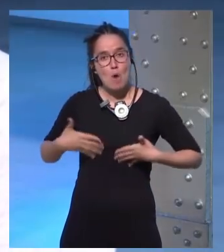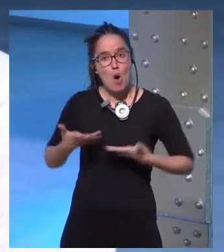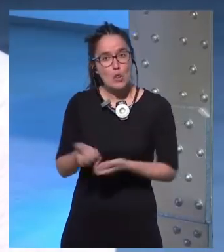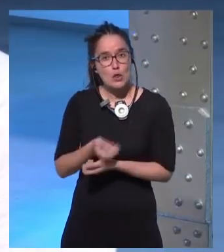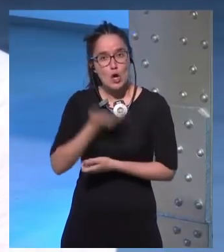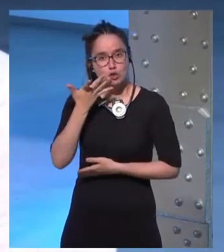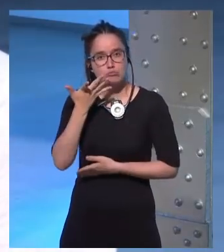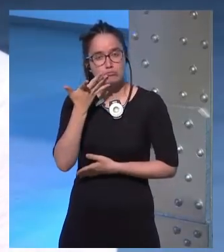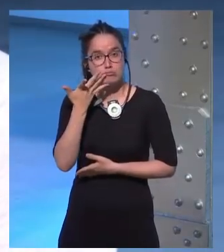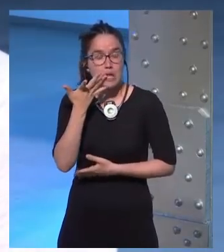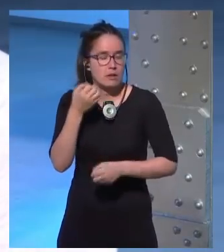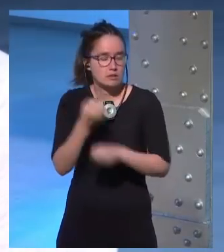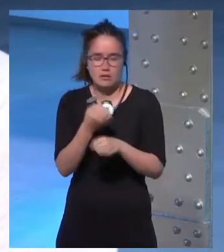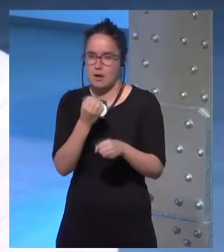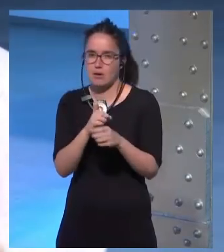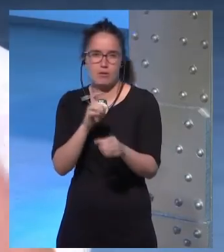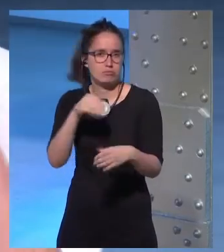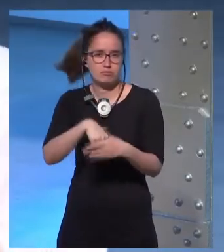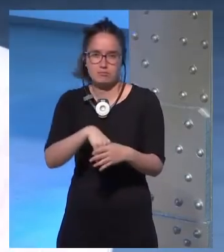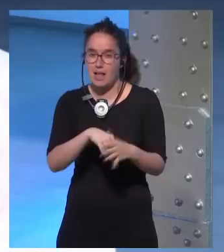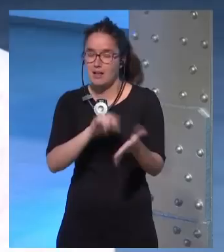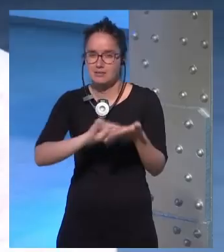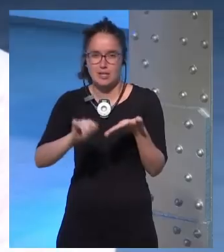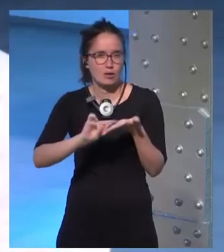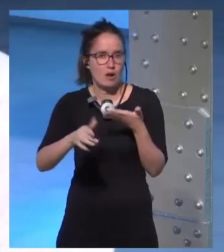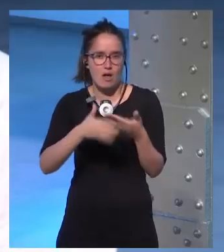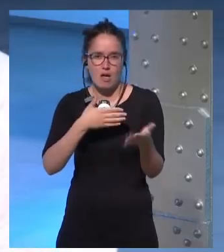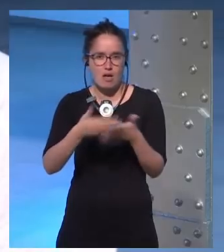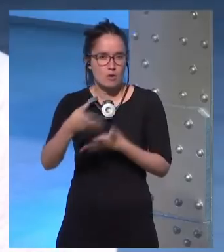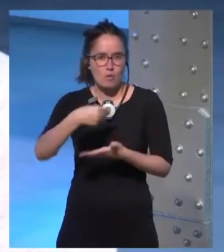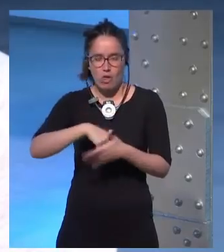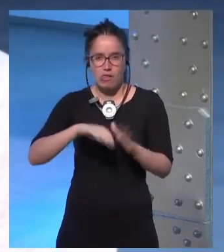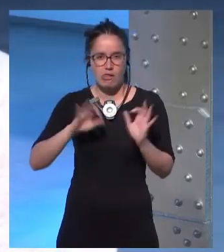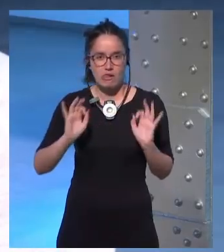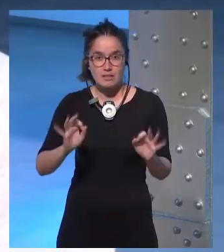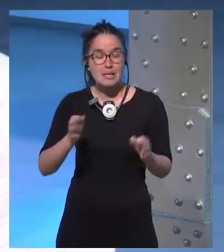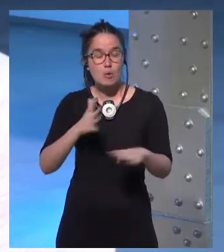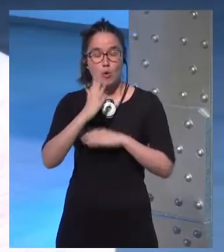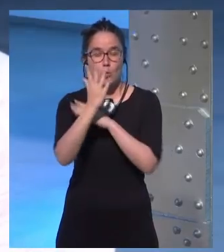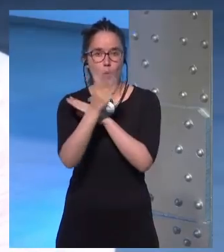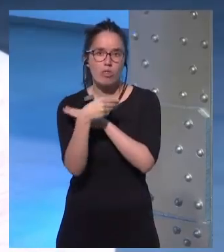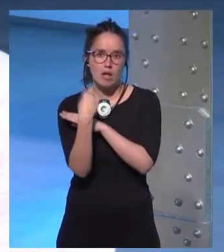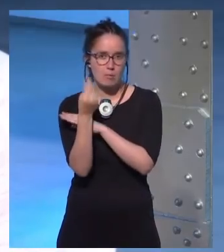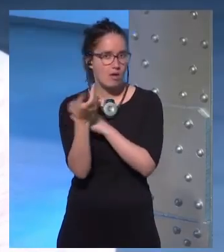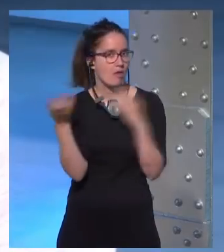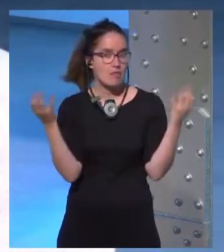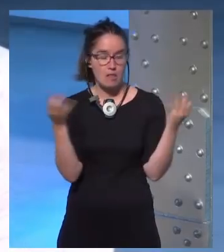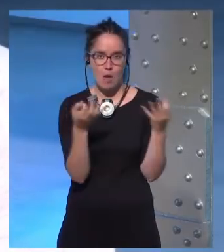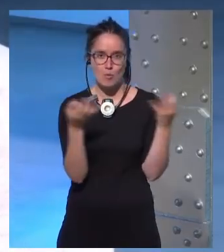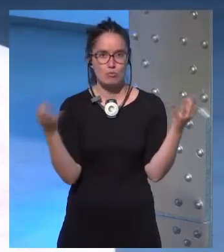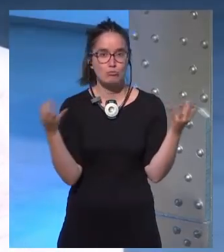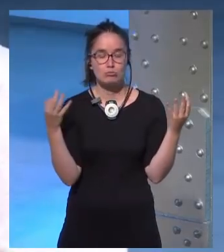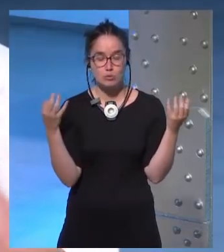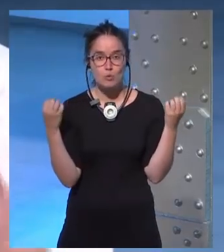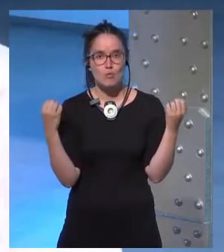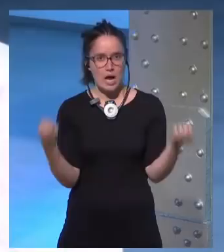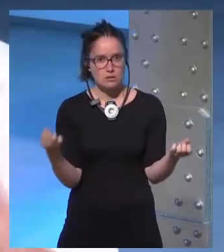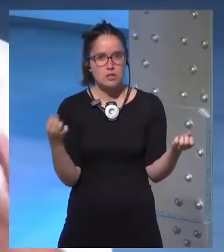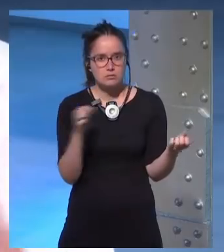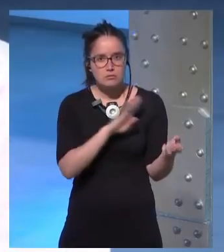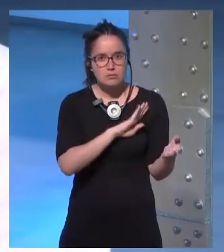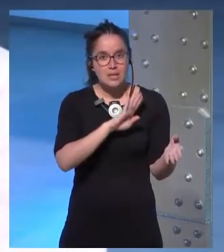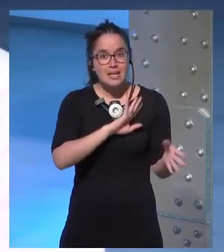it's definitely work. I certainly have to take better care of myself than I have, especially this last year. It's been very hard to do a